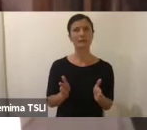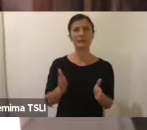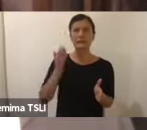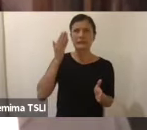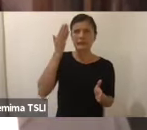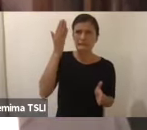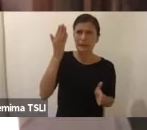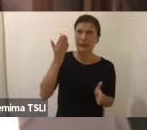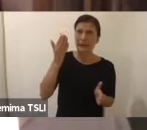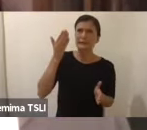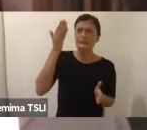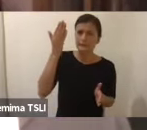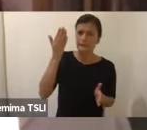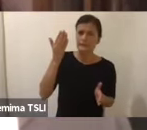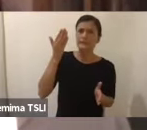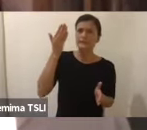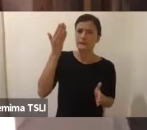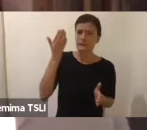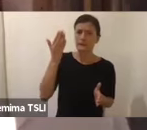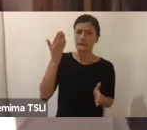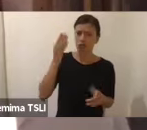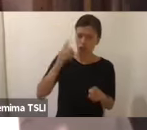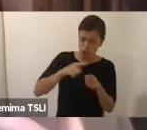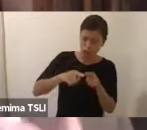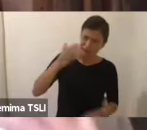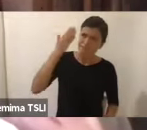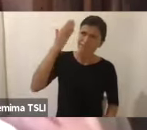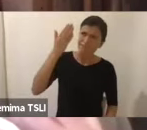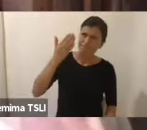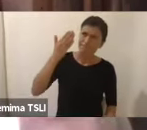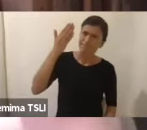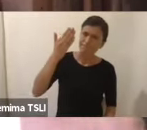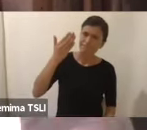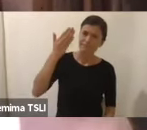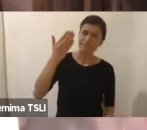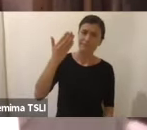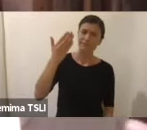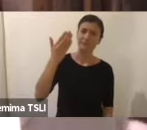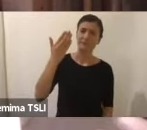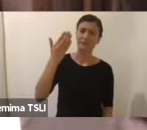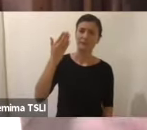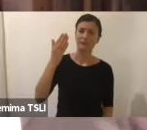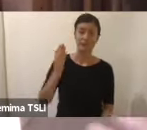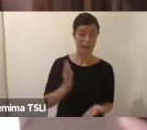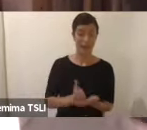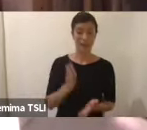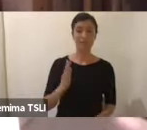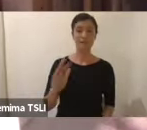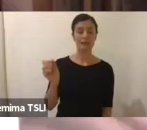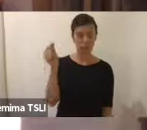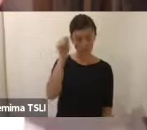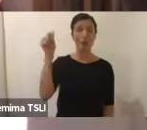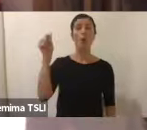not something that as it were is immediately there for me i have to put myself in a different position